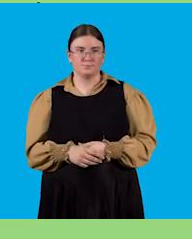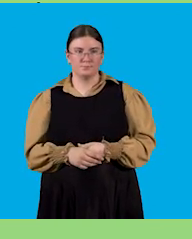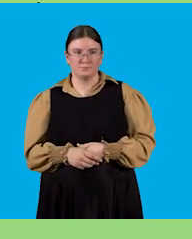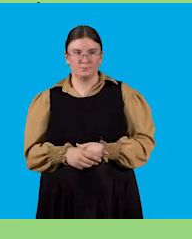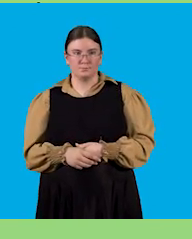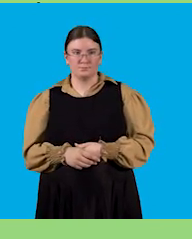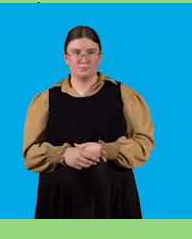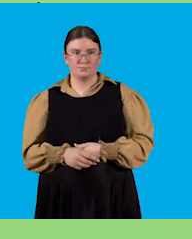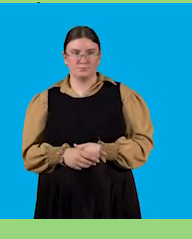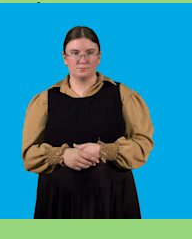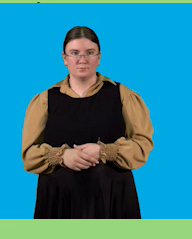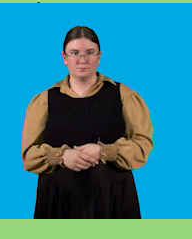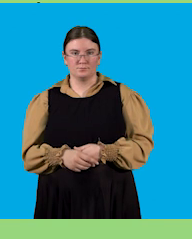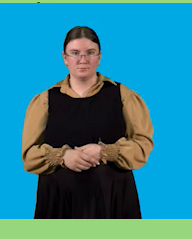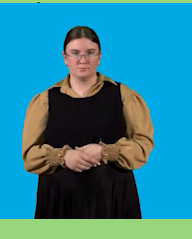when